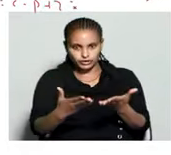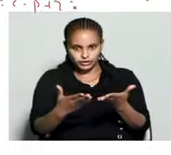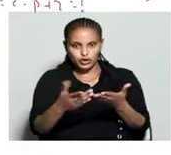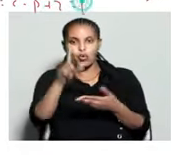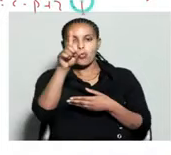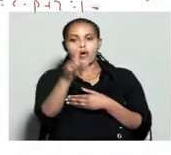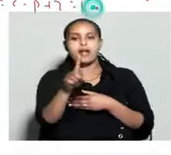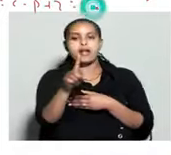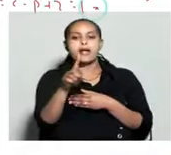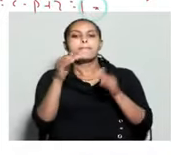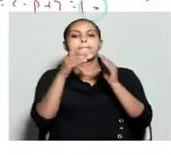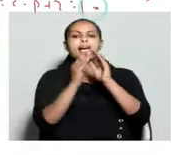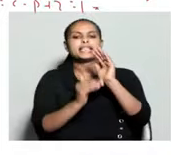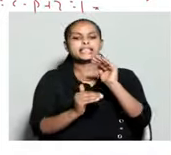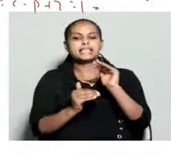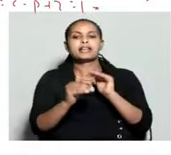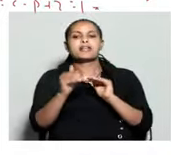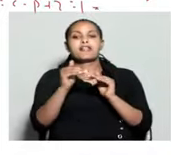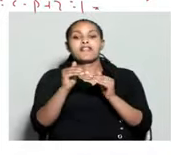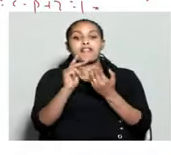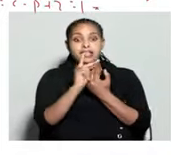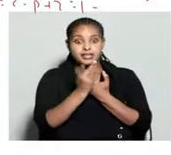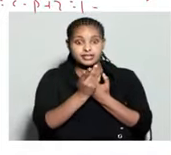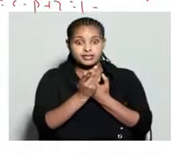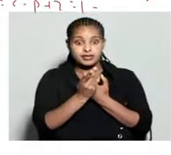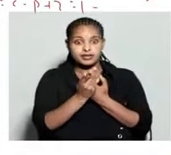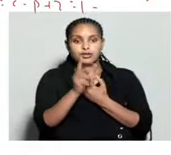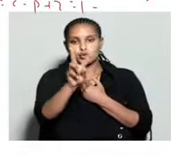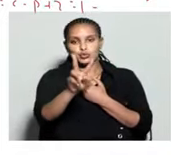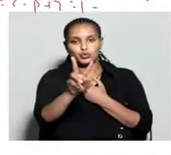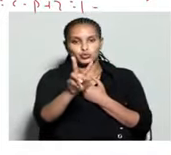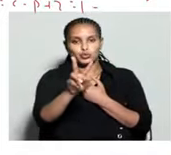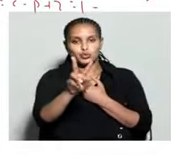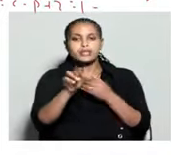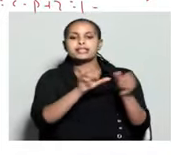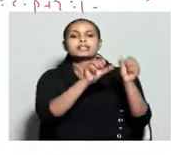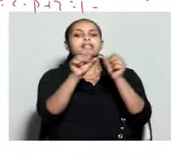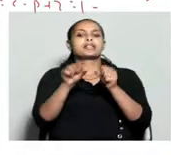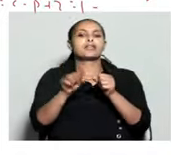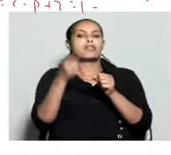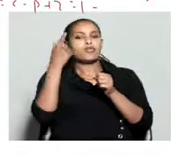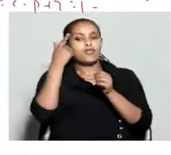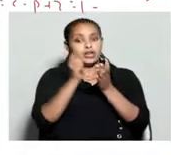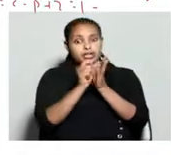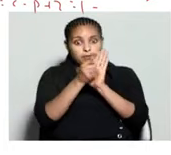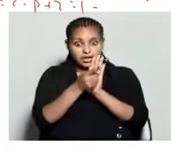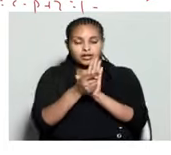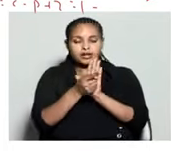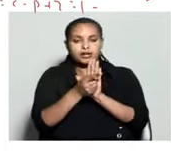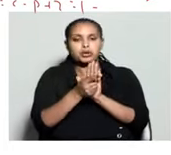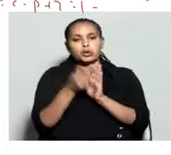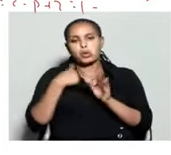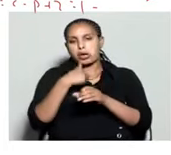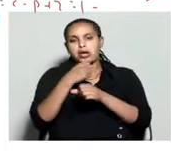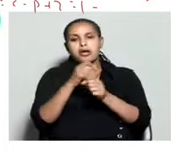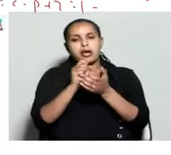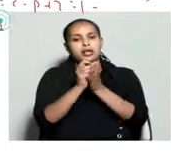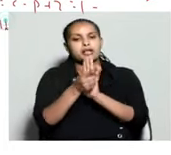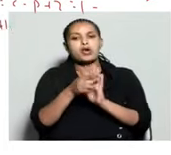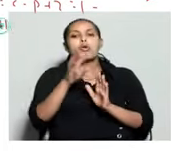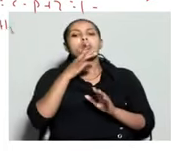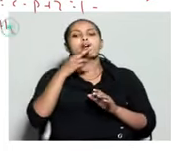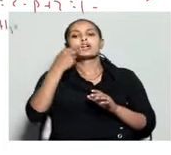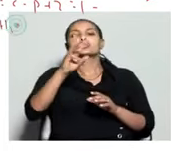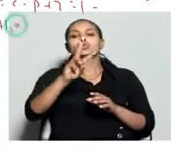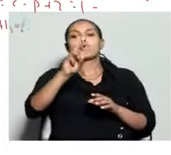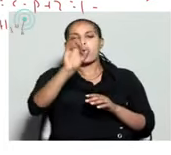is 1 minus phase is a two phase system, For example, you can take this as an example.